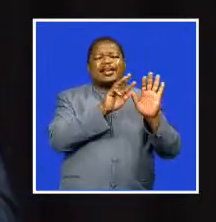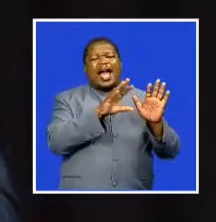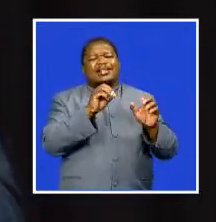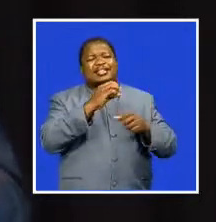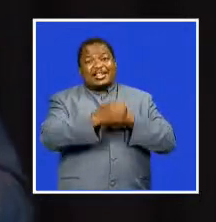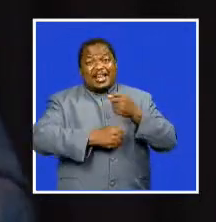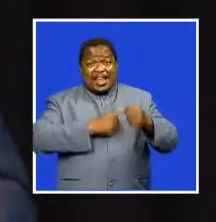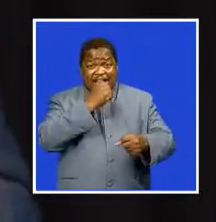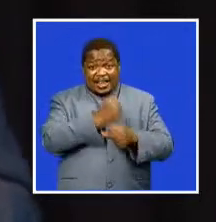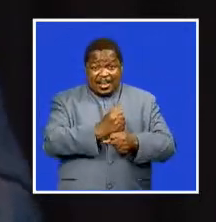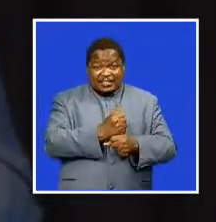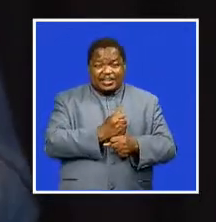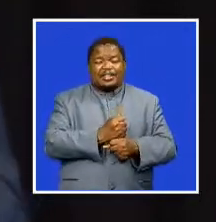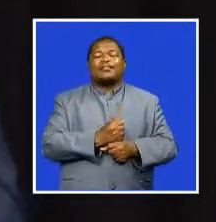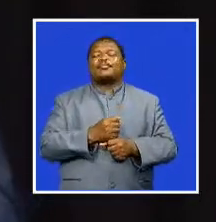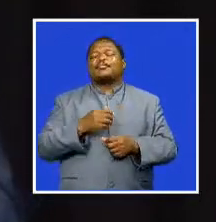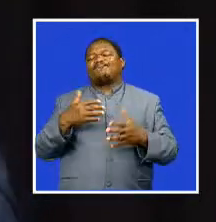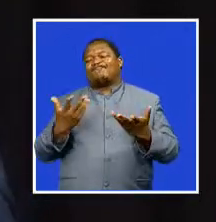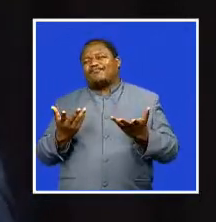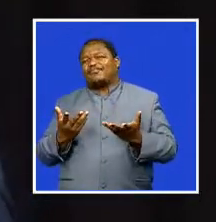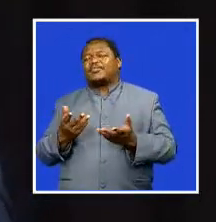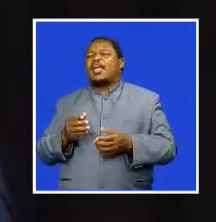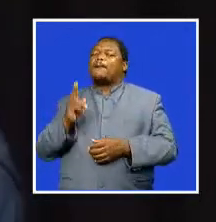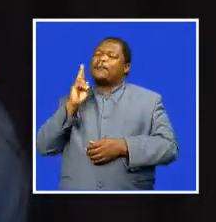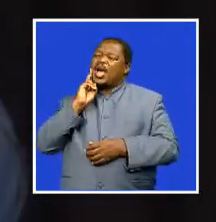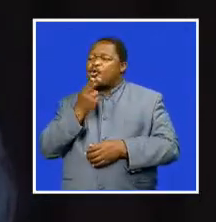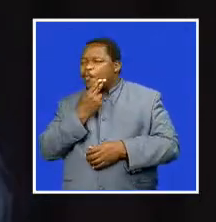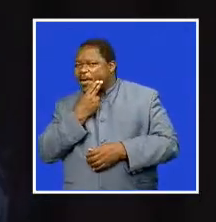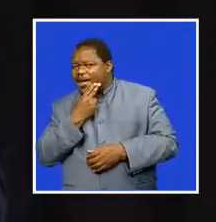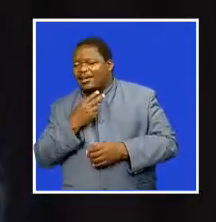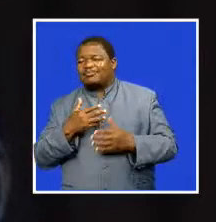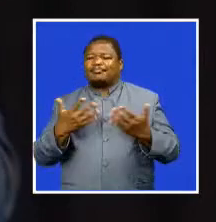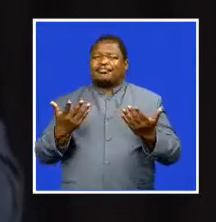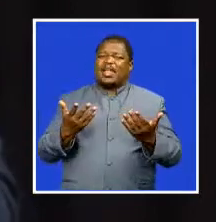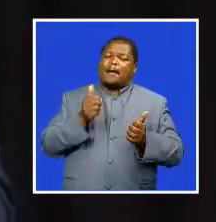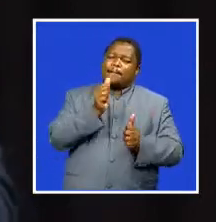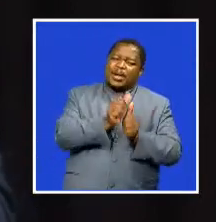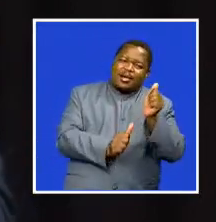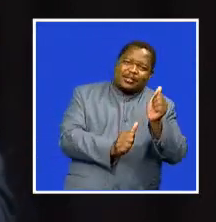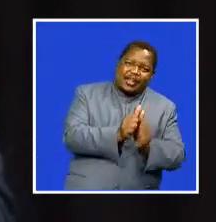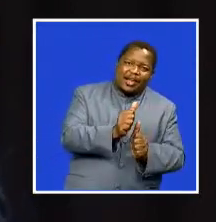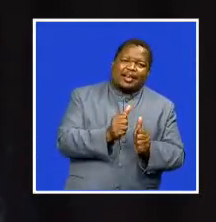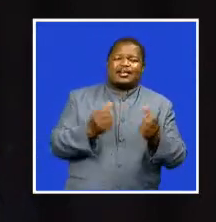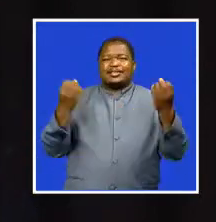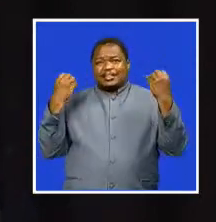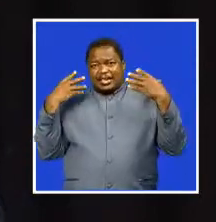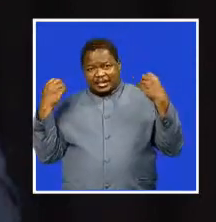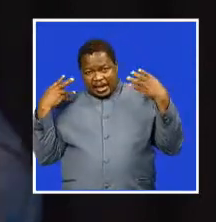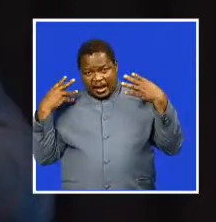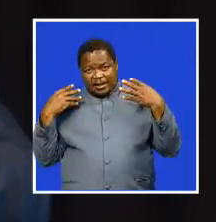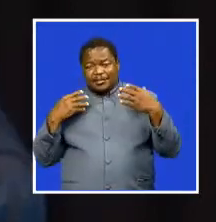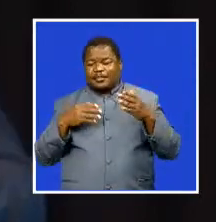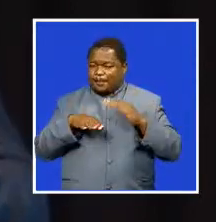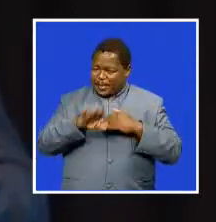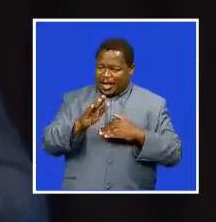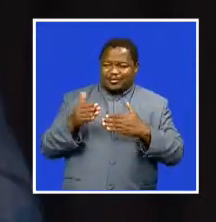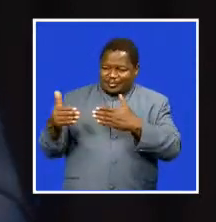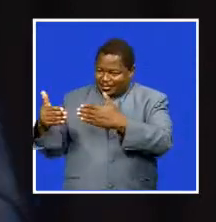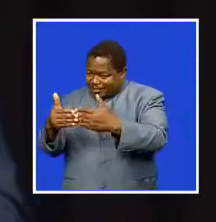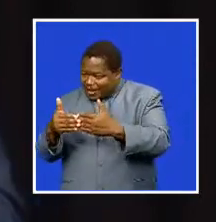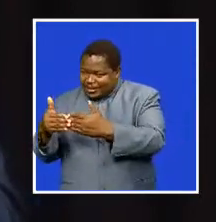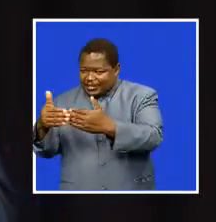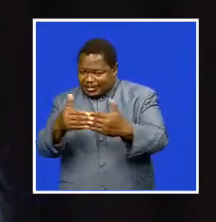wakho umnakenu bonke labantu laba bay responsibility yakho na ubabona thabalandzele